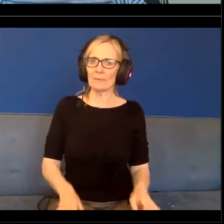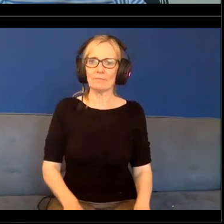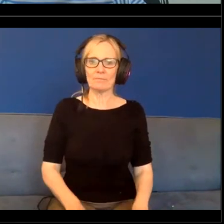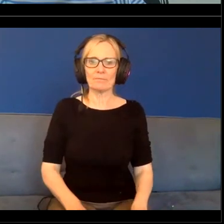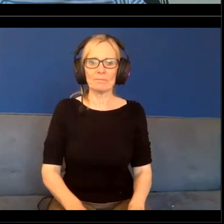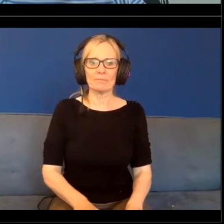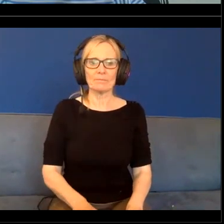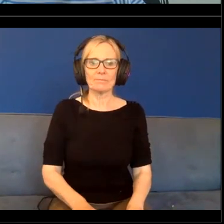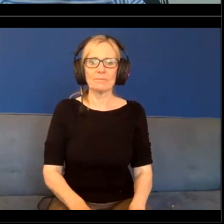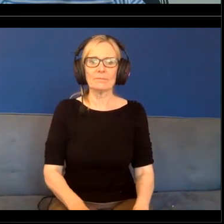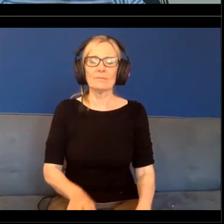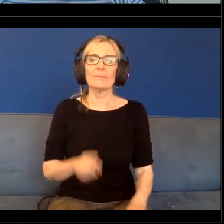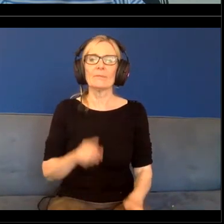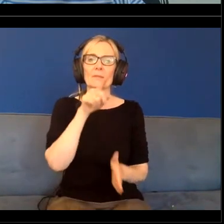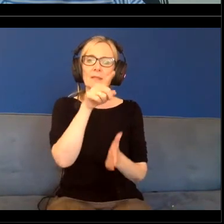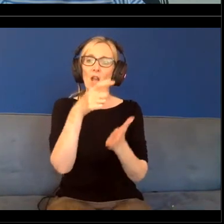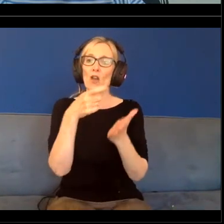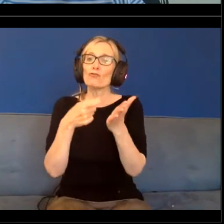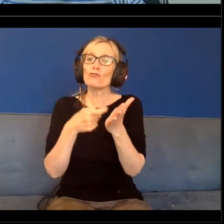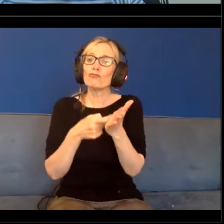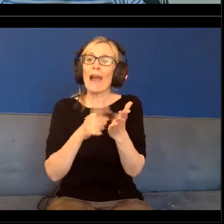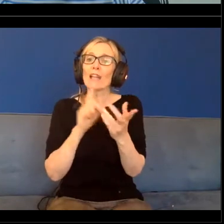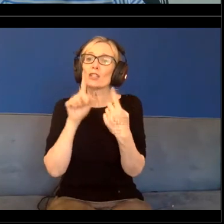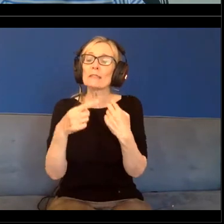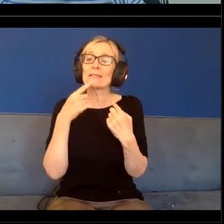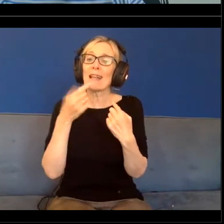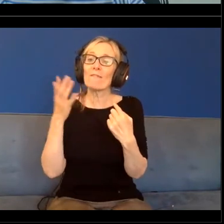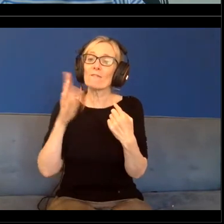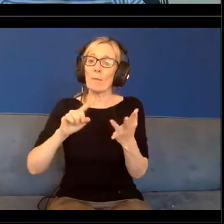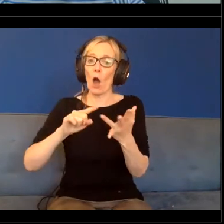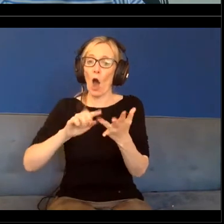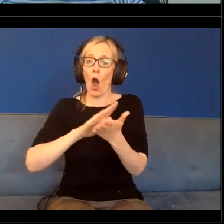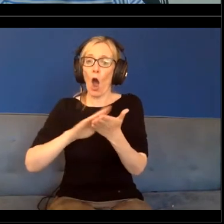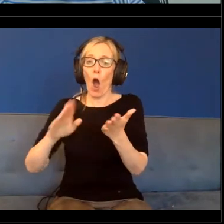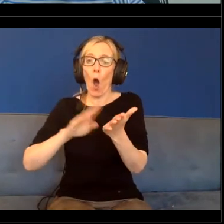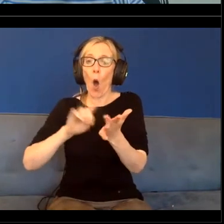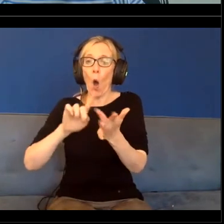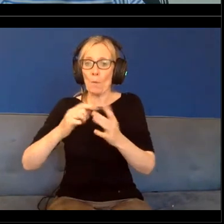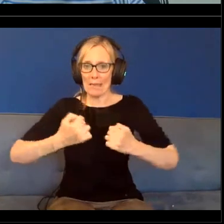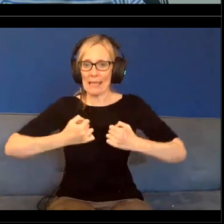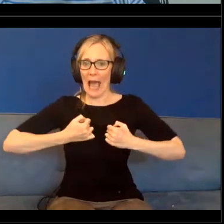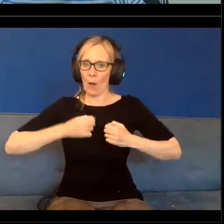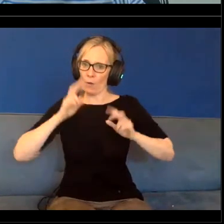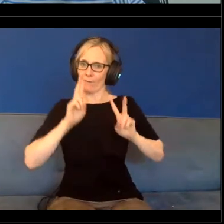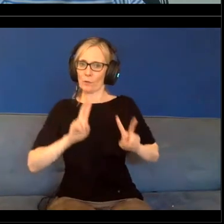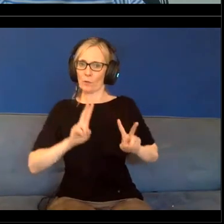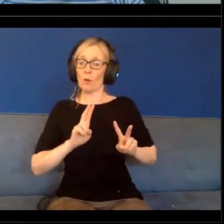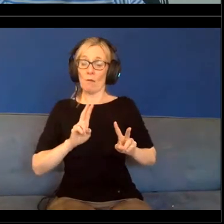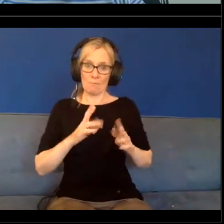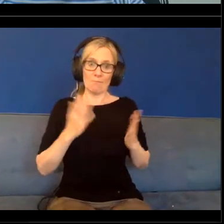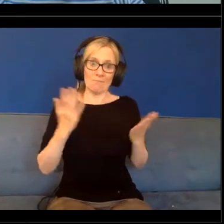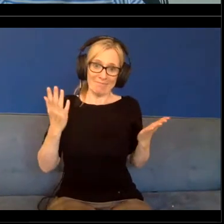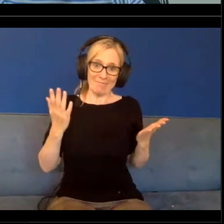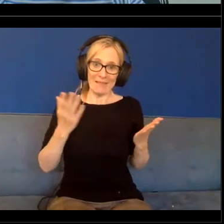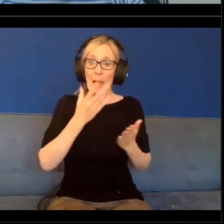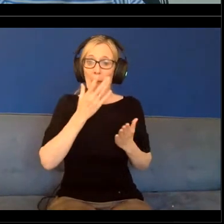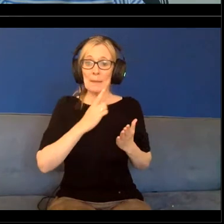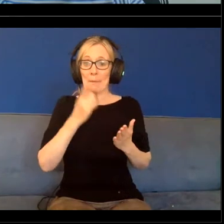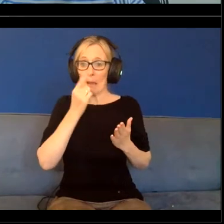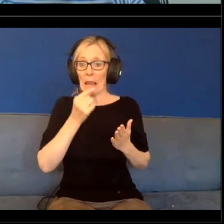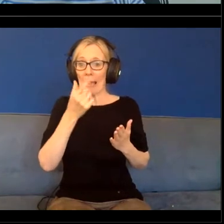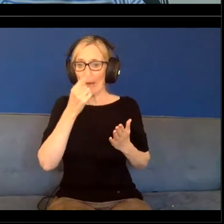So from an OHMI perspective, as you quite rightly say, people fall into what I define as two